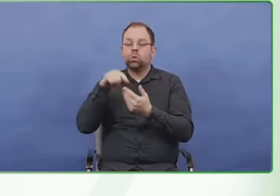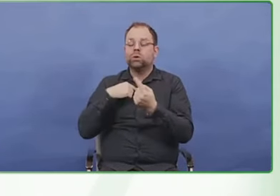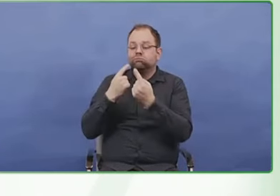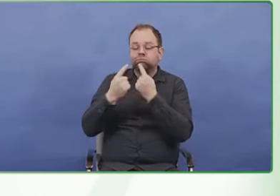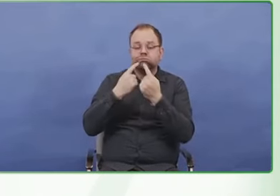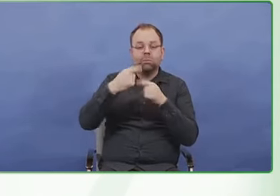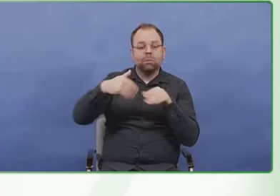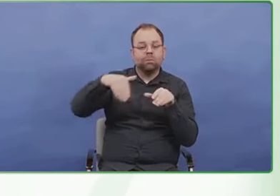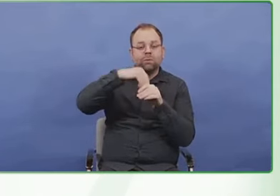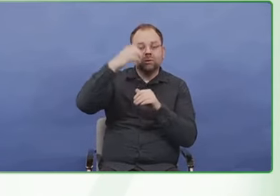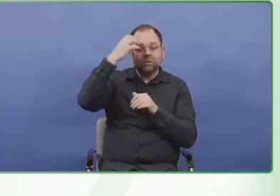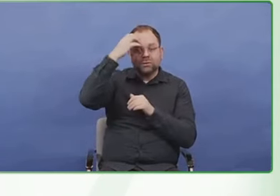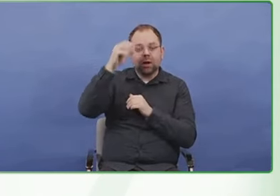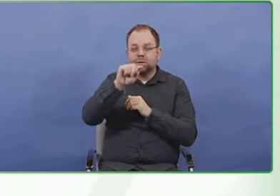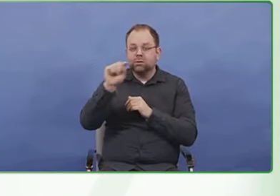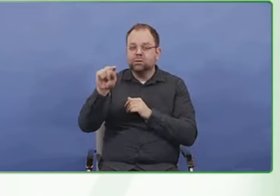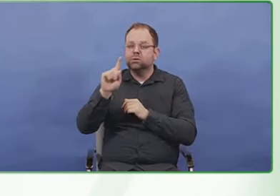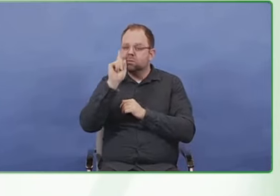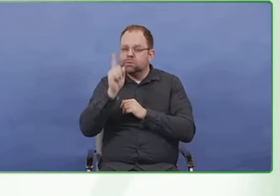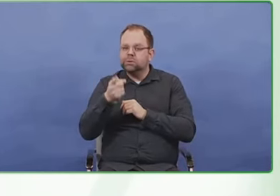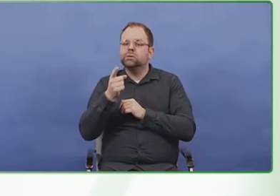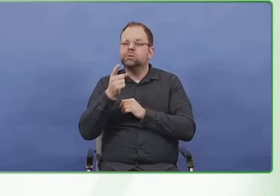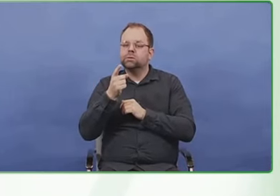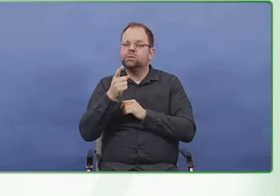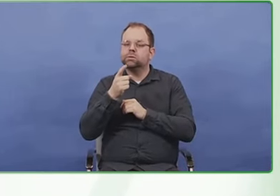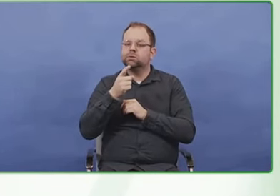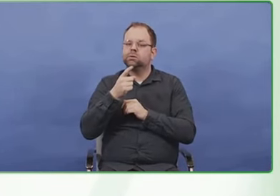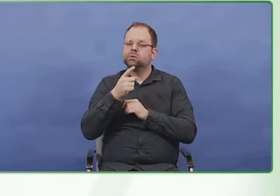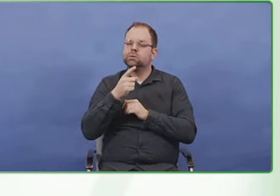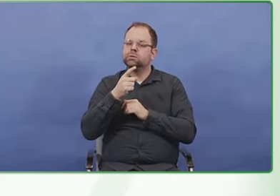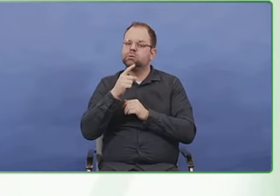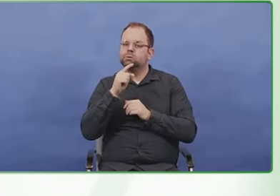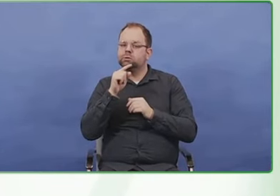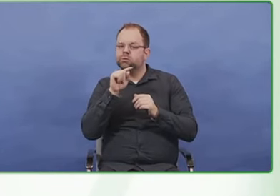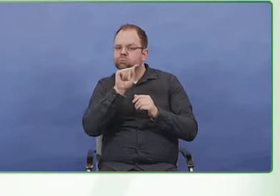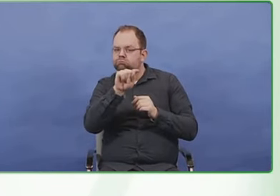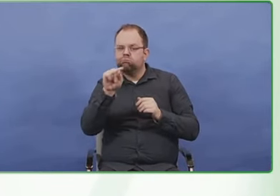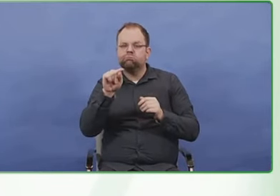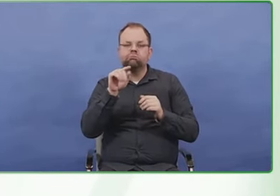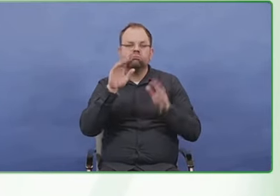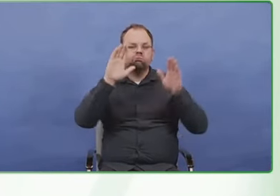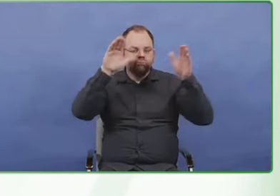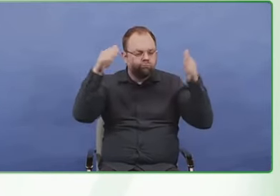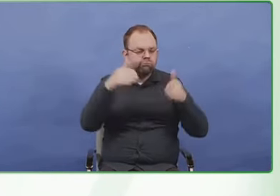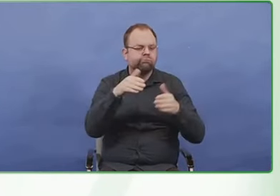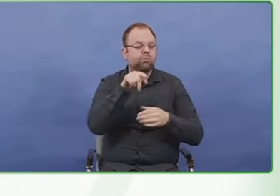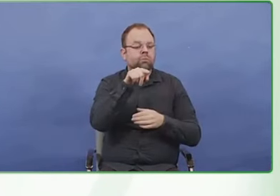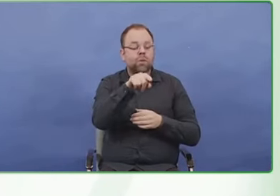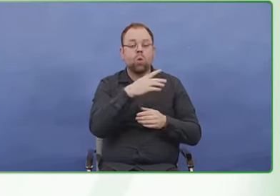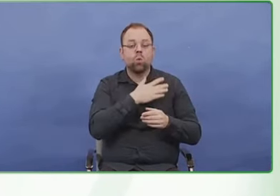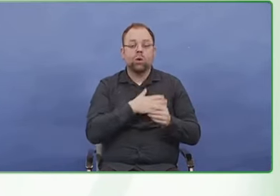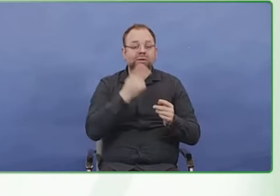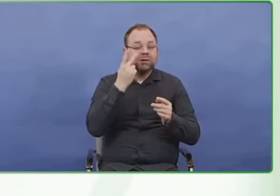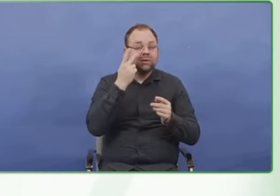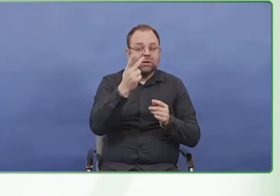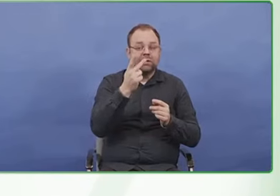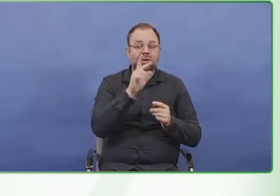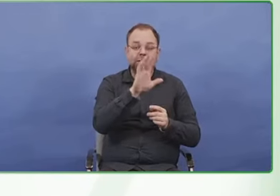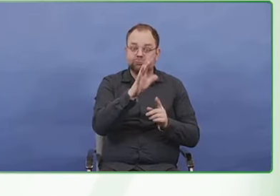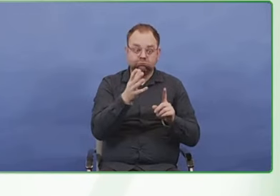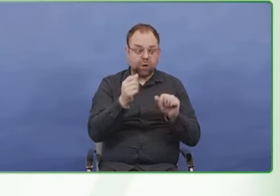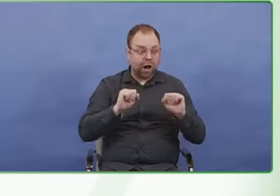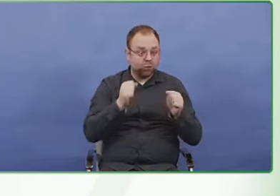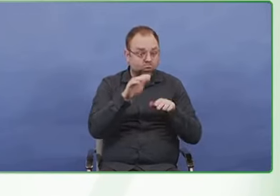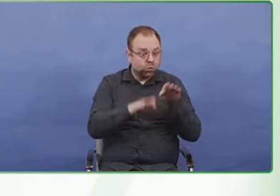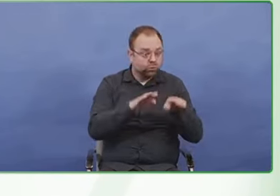policy ambitions, very high ambitions to implement policies, but maybe poor on implementation, and not thinking through what